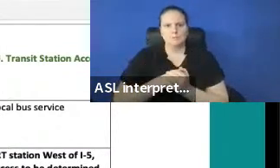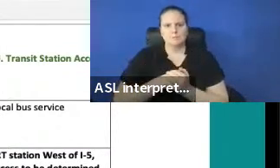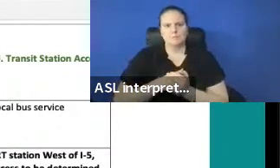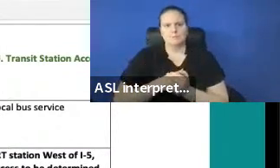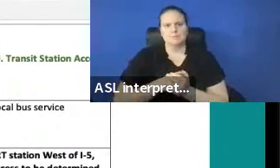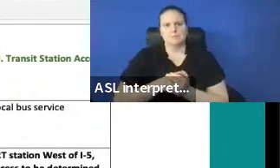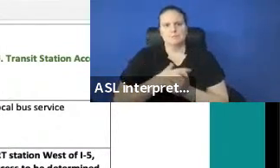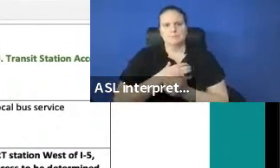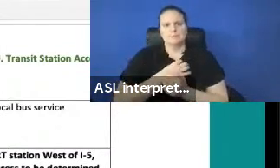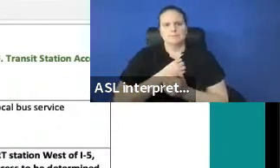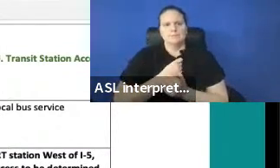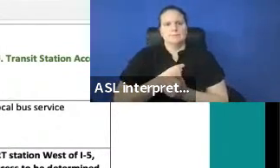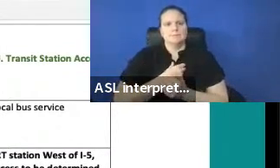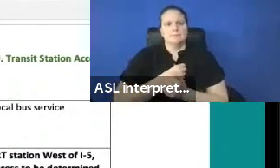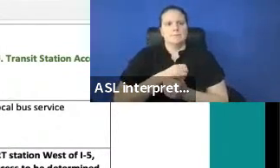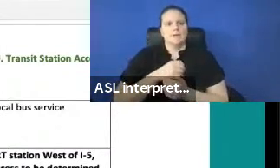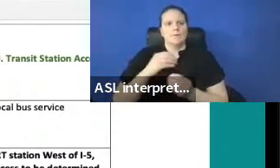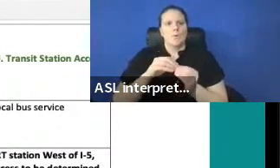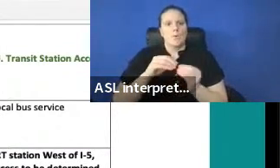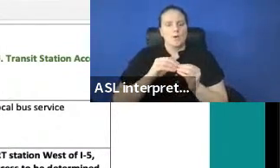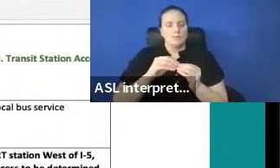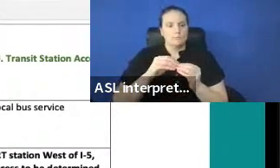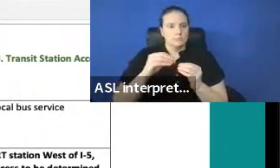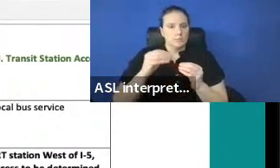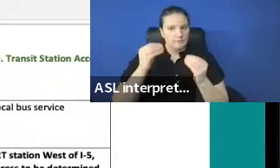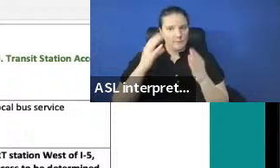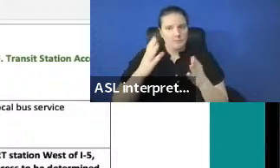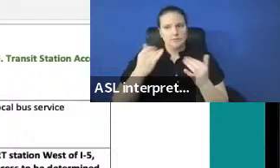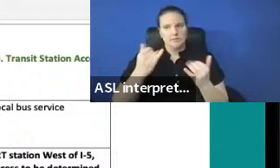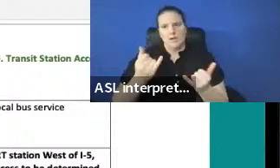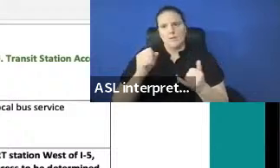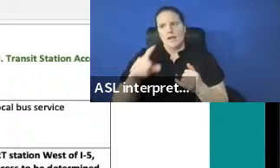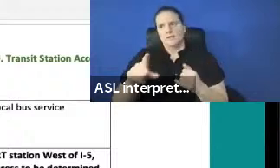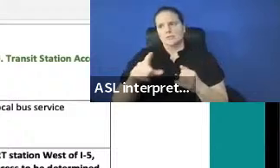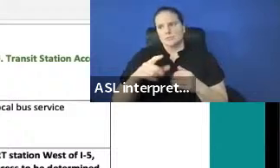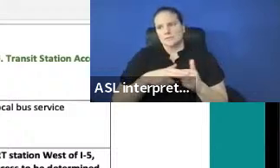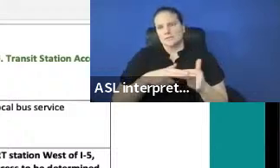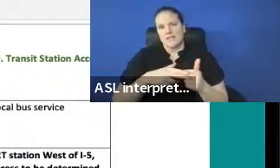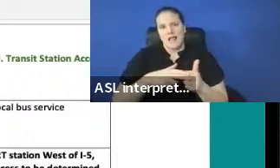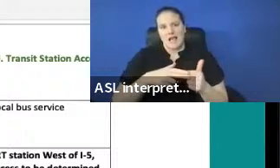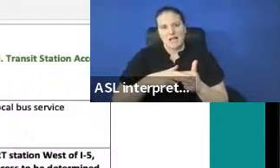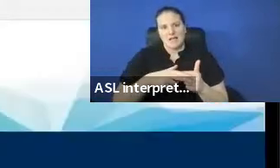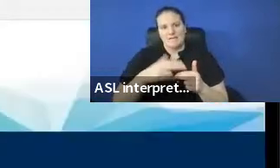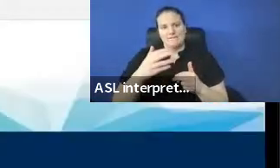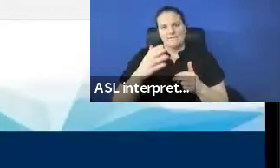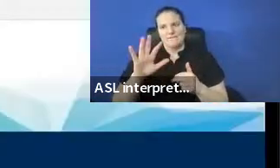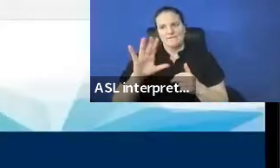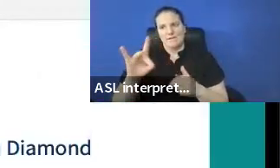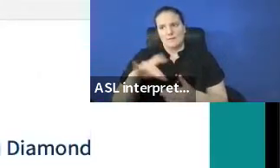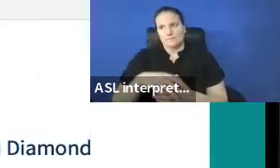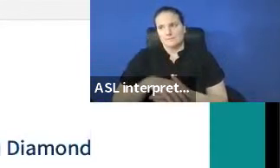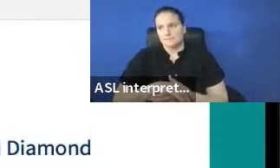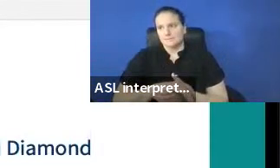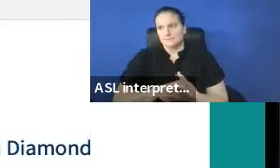further that, I'm going to ask you now, Kayla, to go to slide 58.